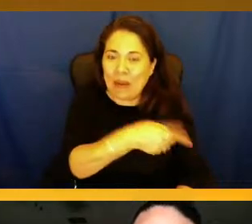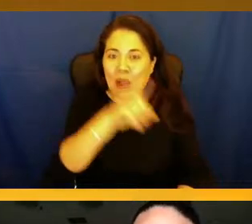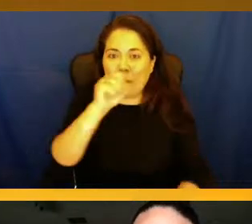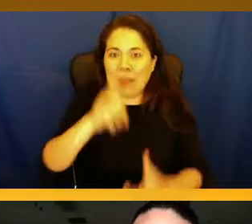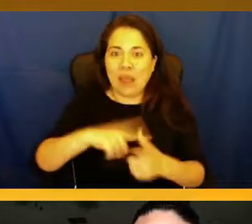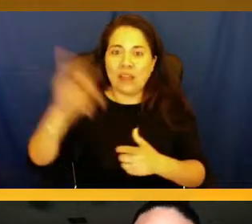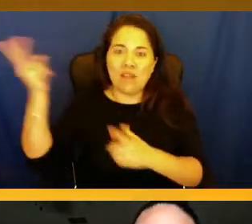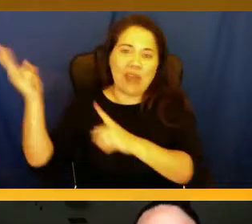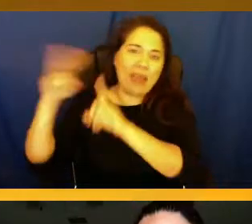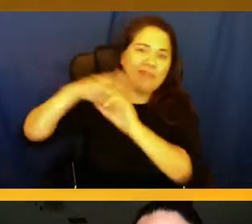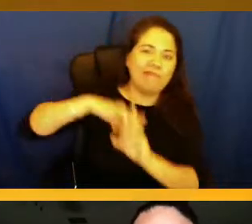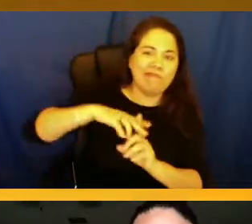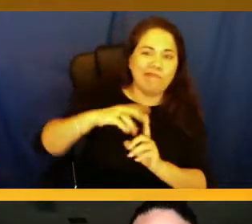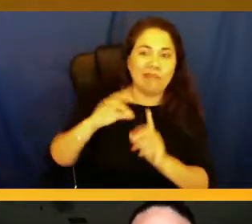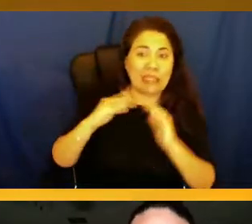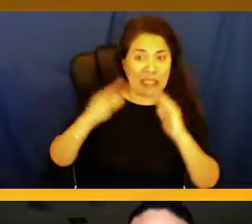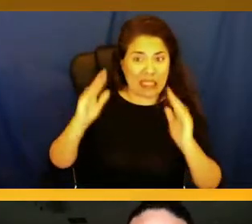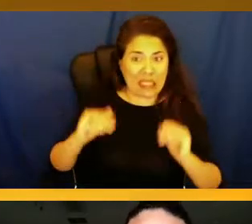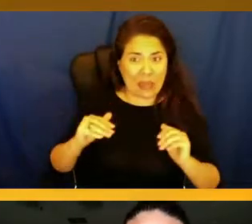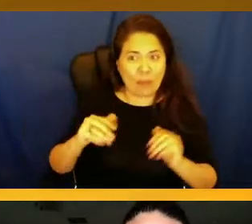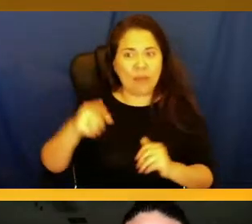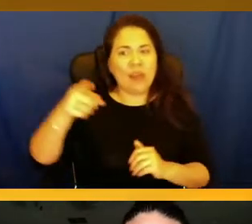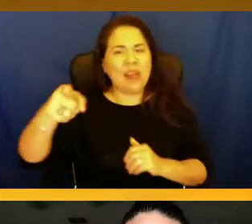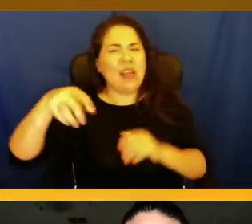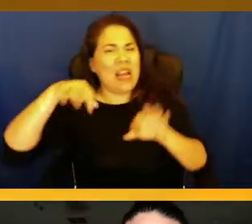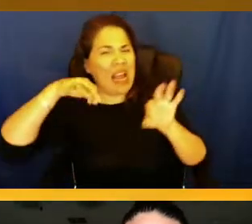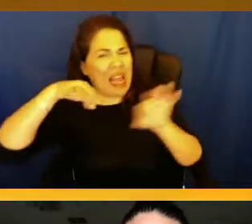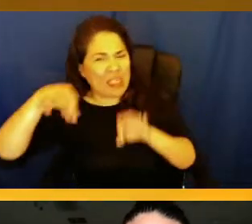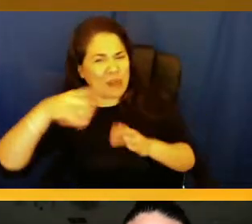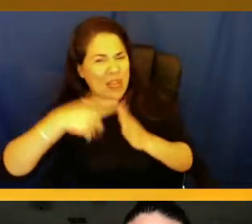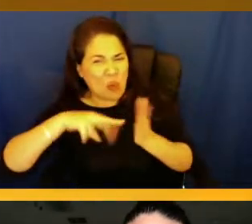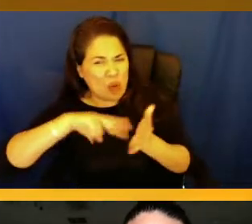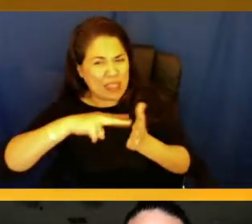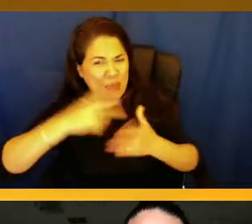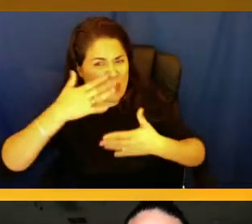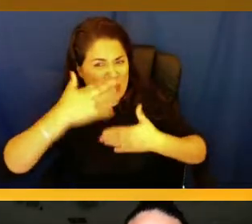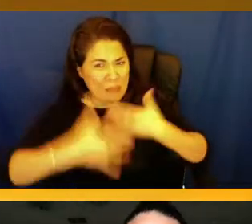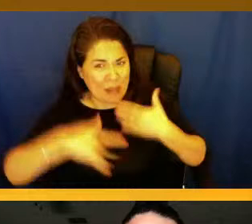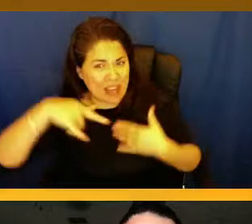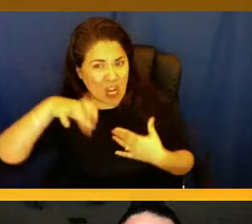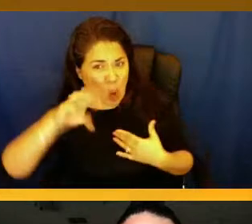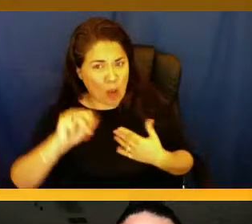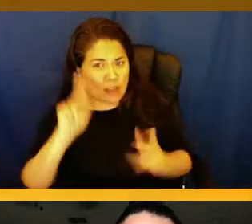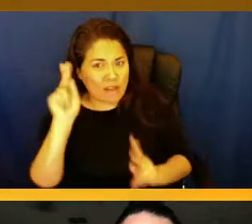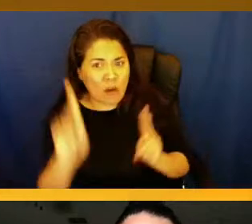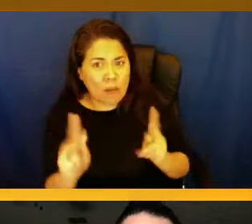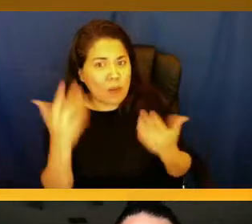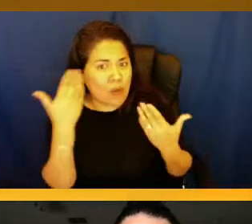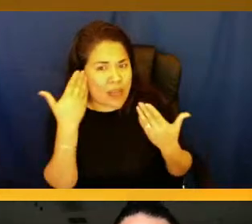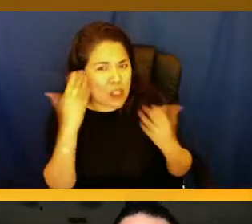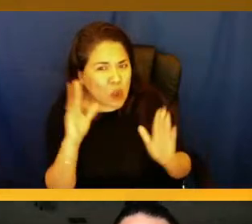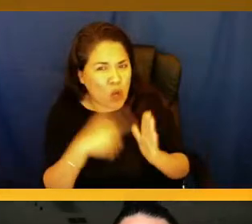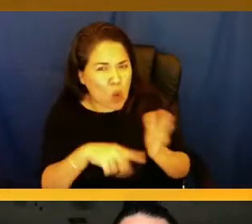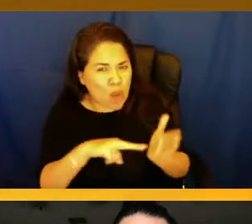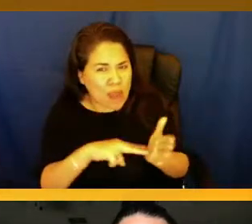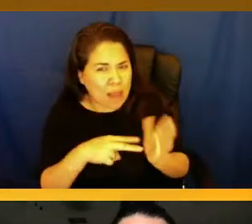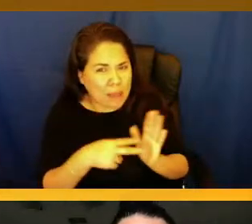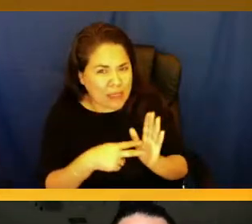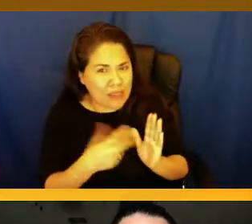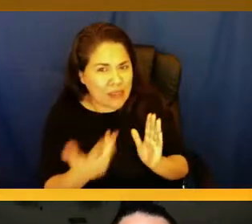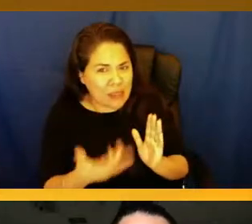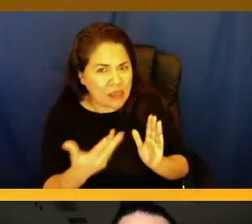imposed system. Would you explain what exactly blood quantum is to people? Because I think you can tell what it